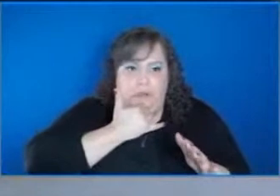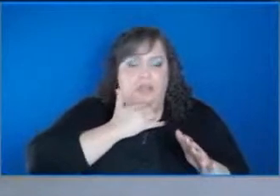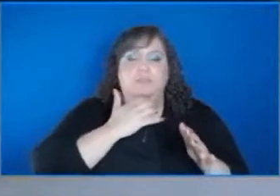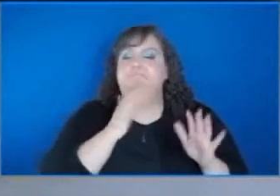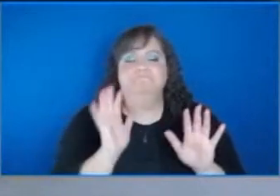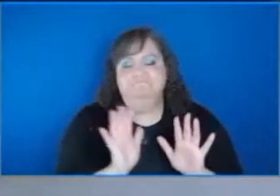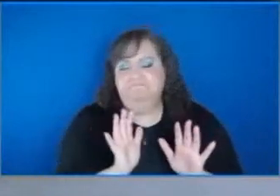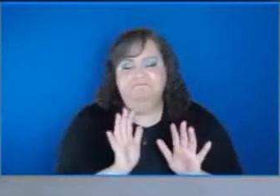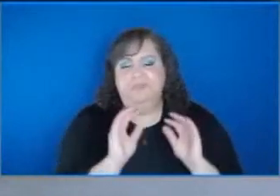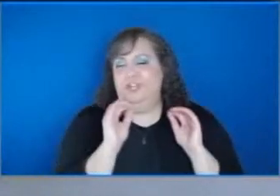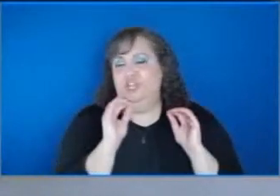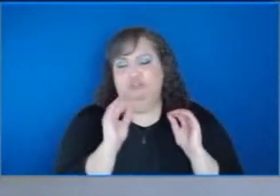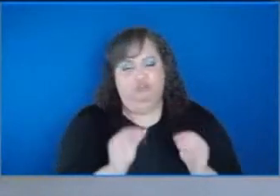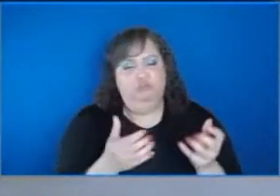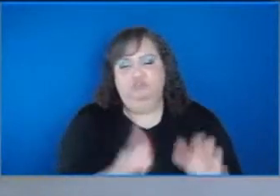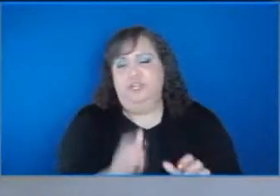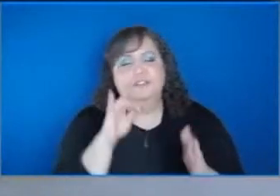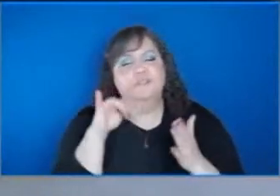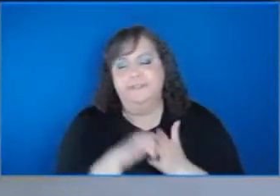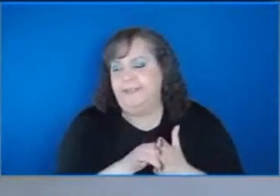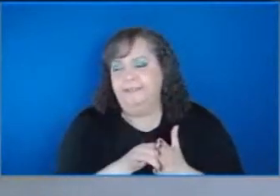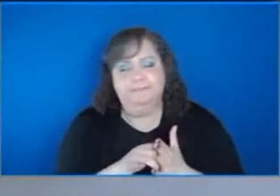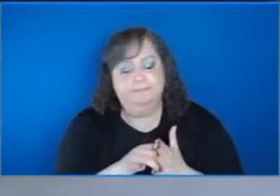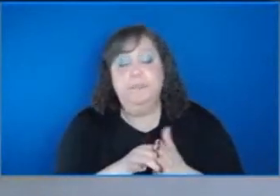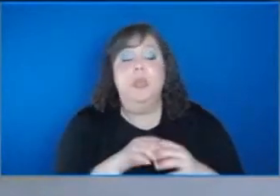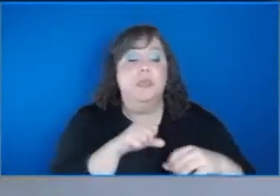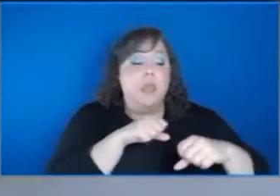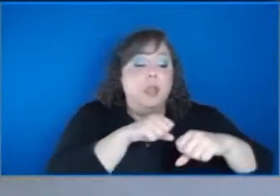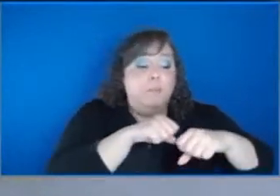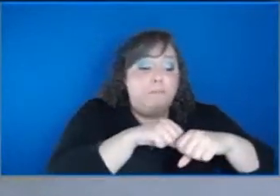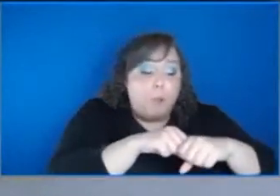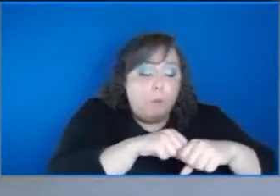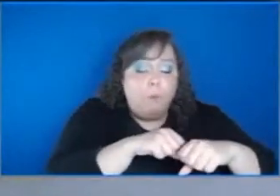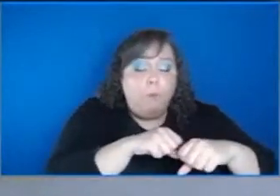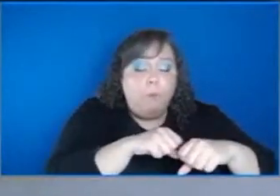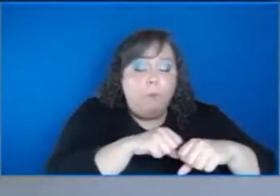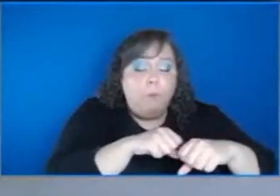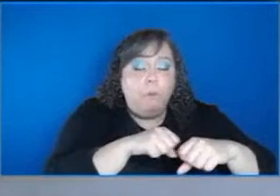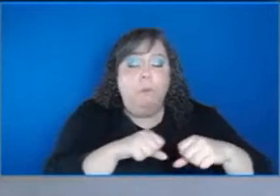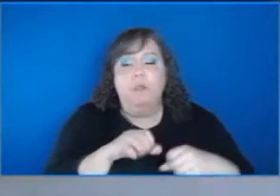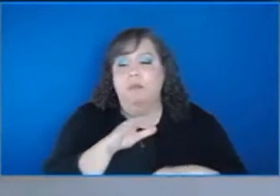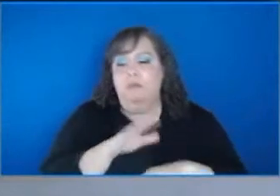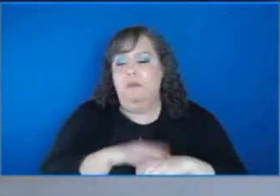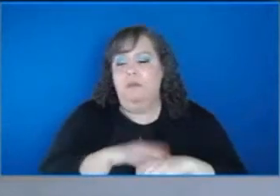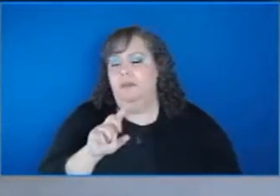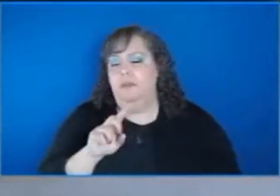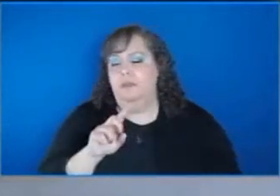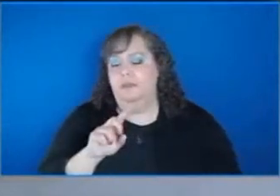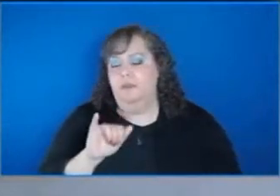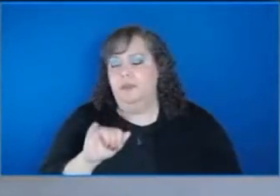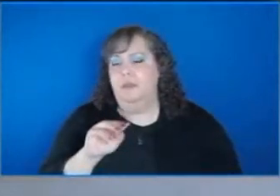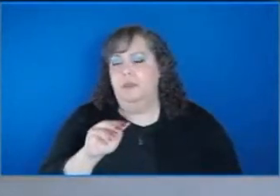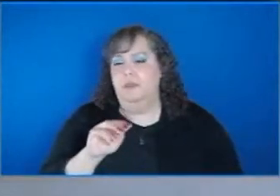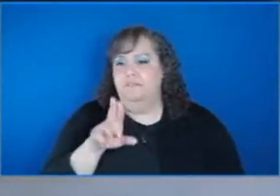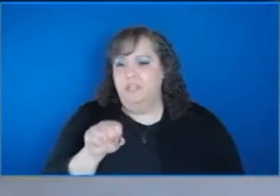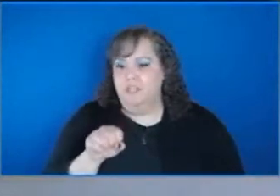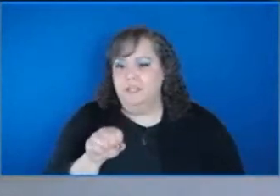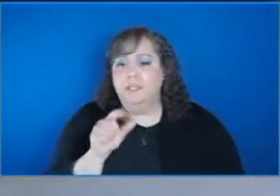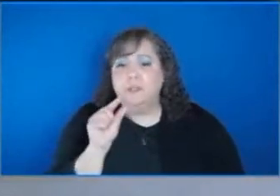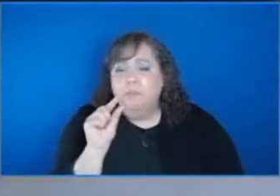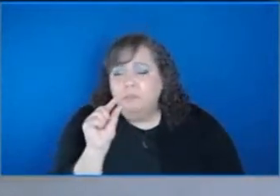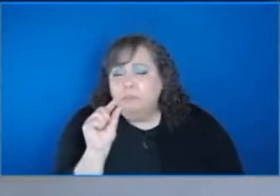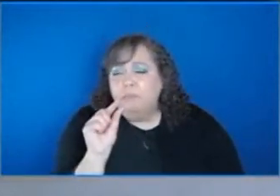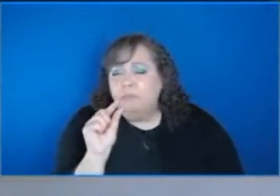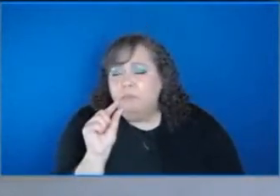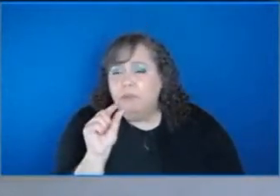The impact that we are going to have on the small moon, on Dimorphos, is very, very tiny. Thank you. Yes, we'll